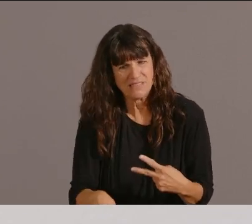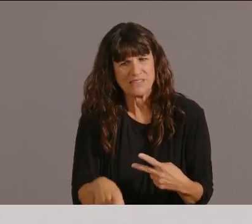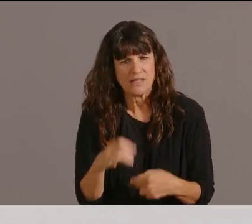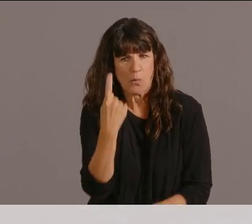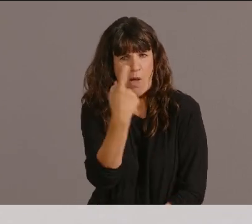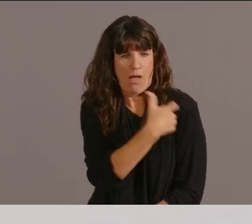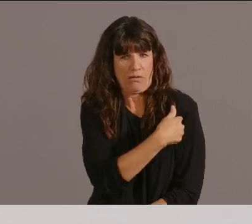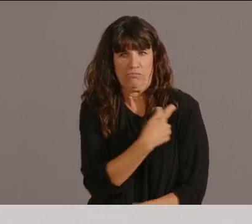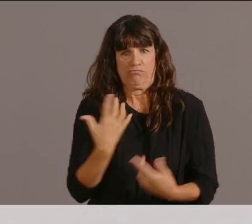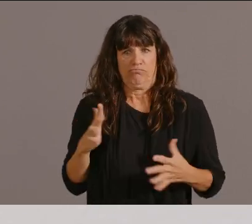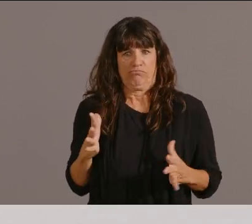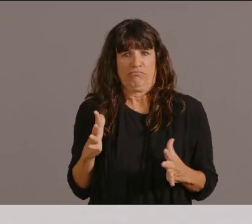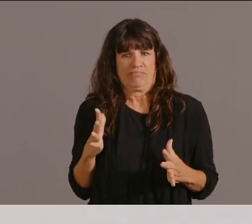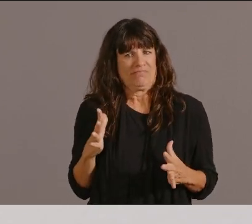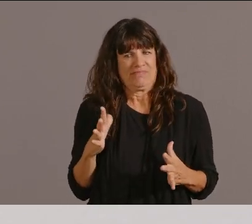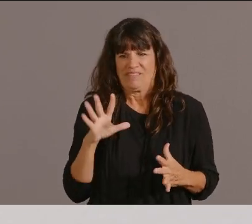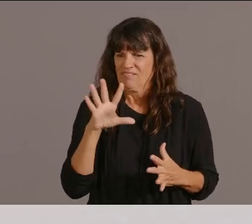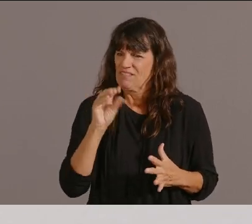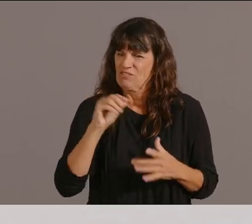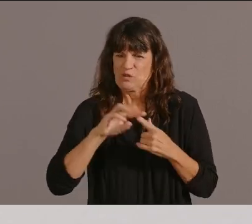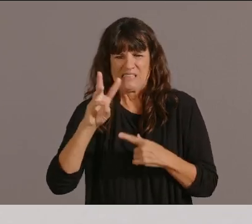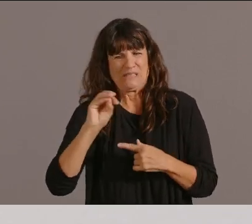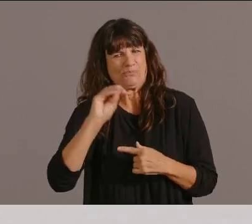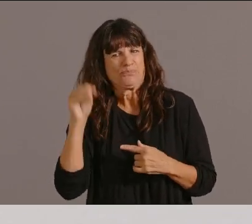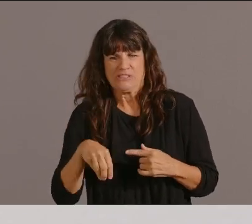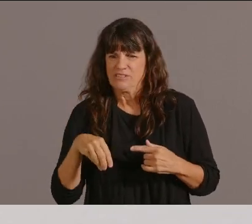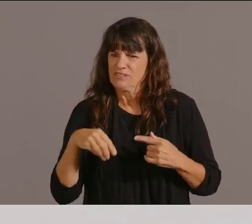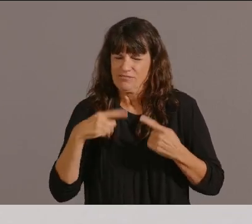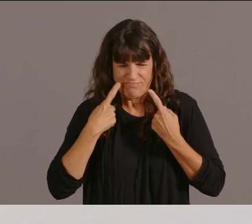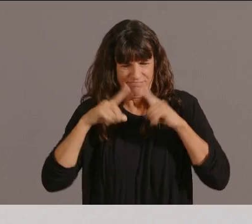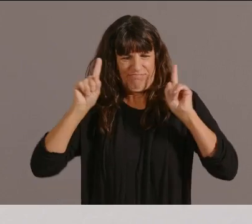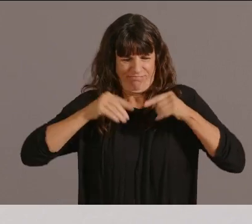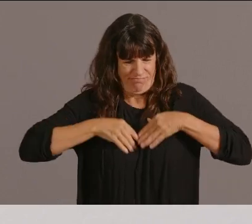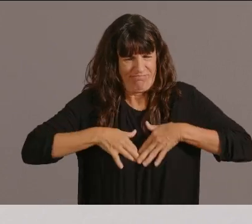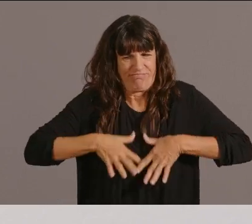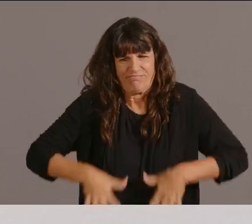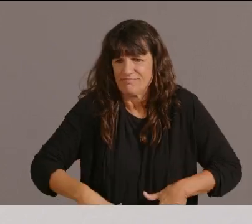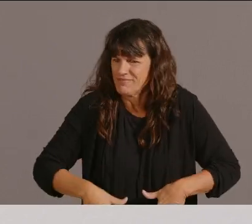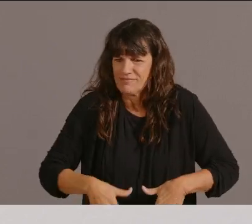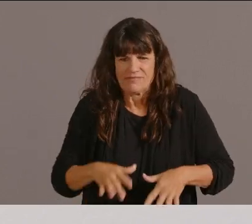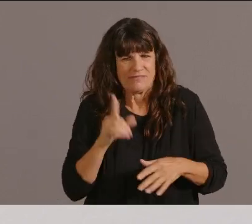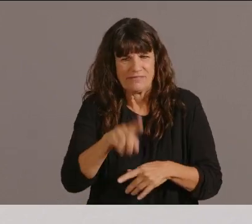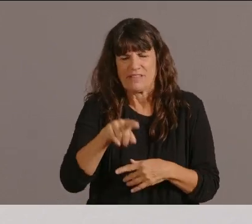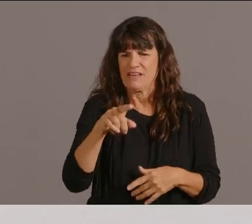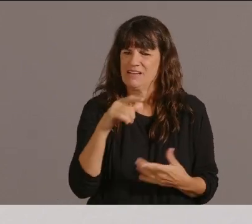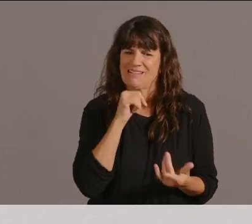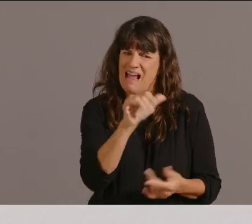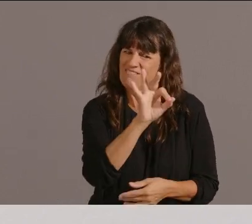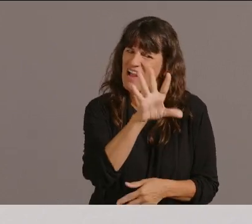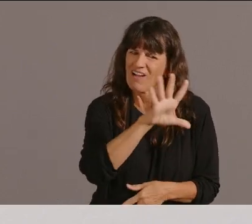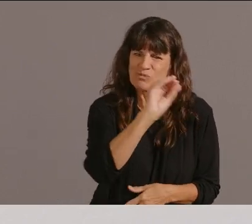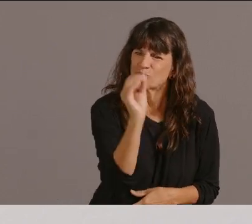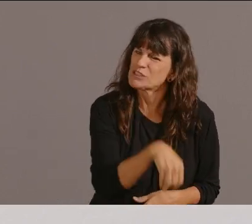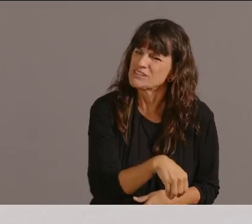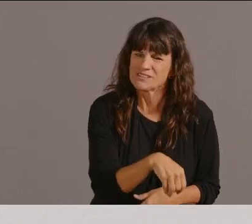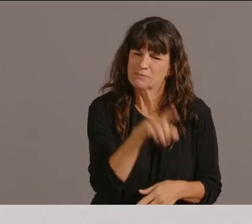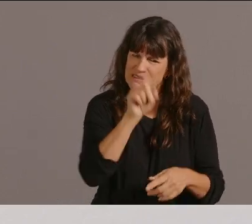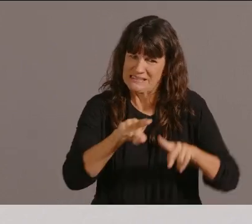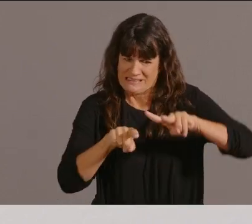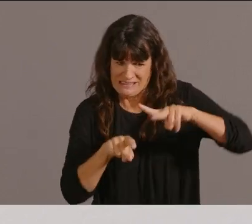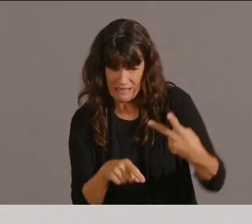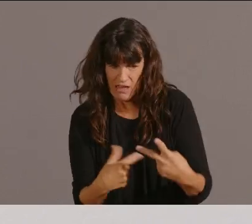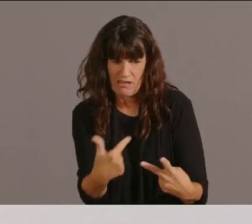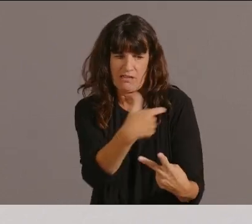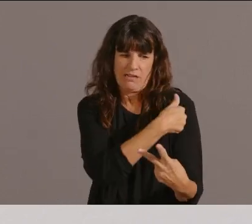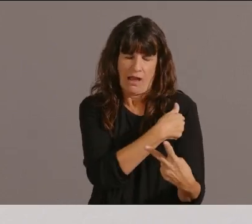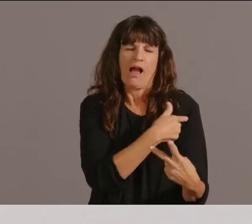60% effective. It's not, you don't get that full 95% until you've had your second dose.